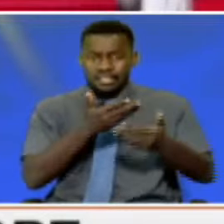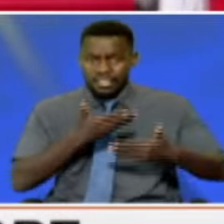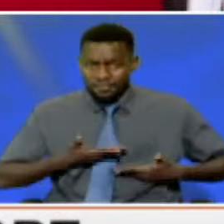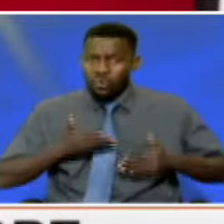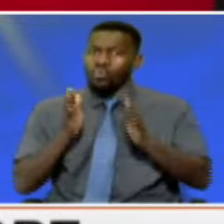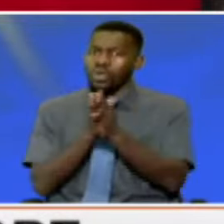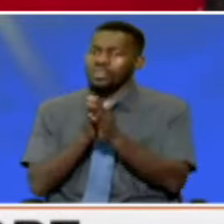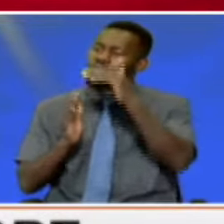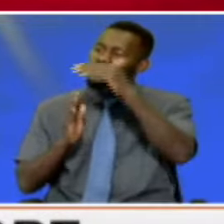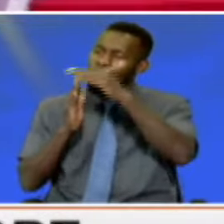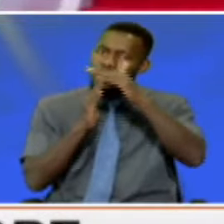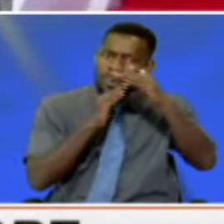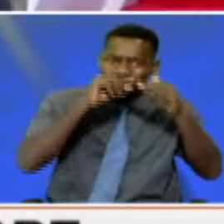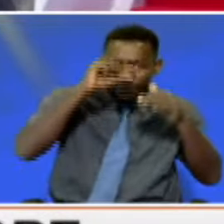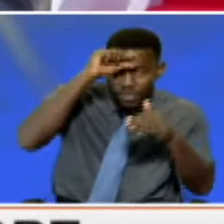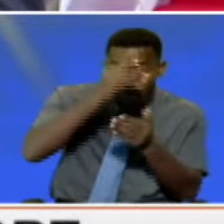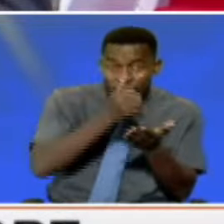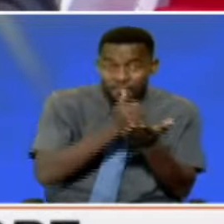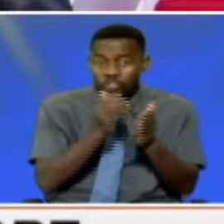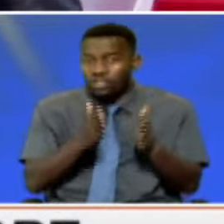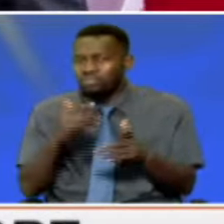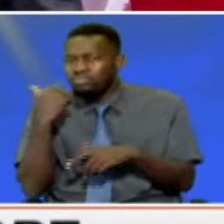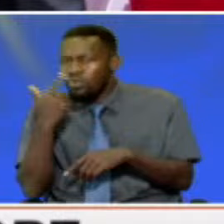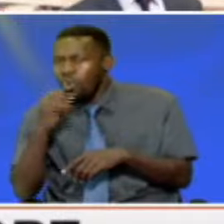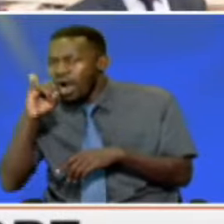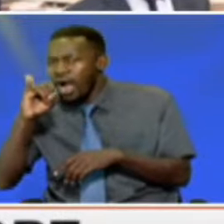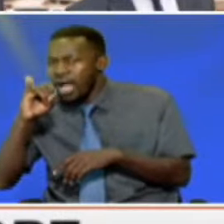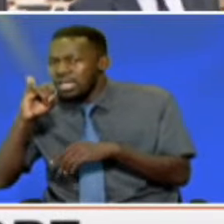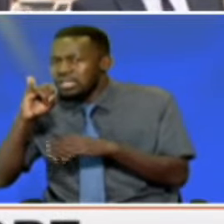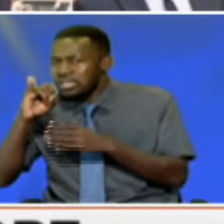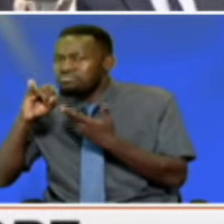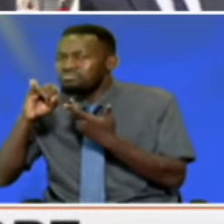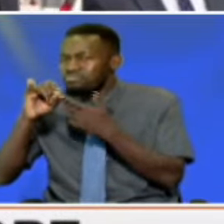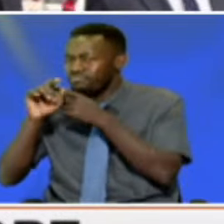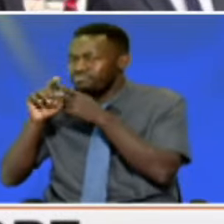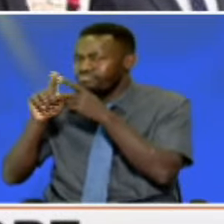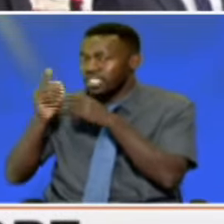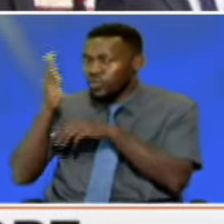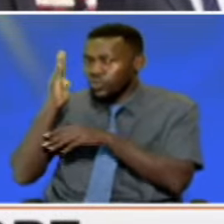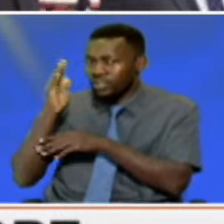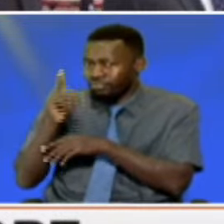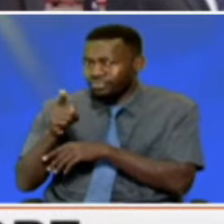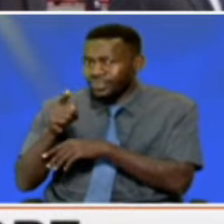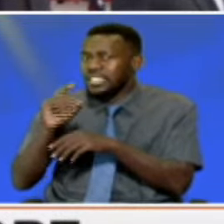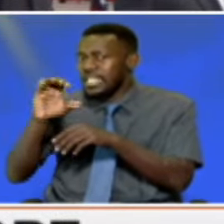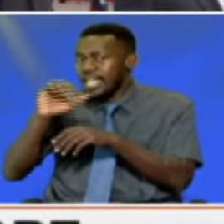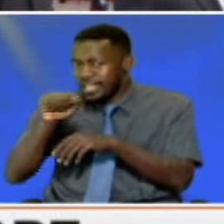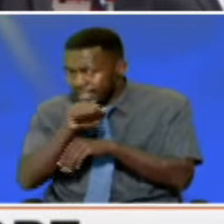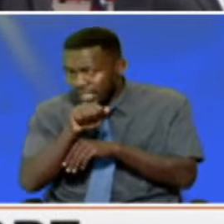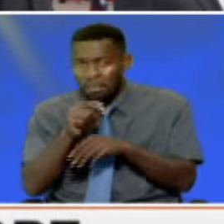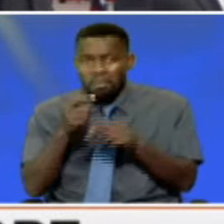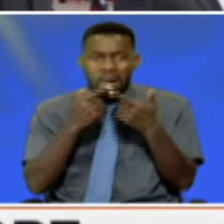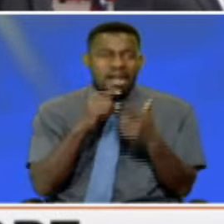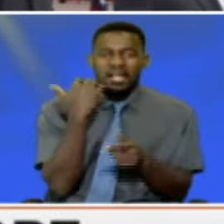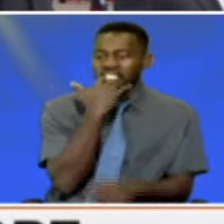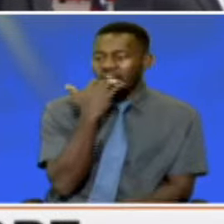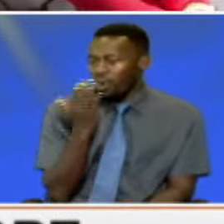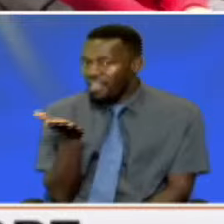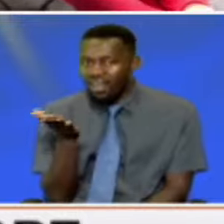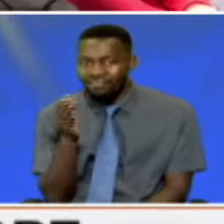government officials led by Interior Cabinet Secretary Kithure Kindiki, with his deputy Rigathi Gachagua being a